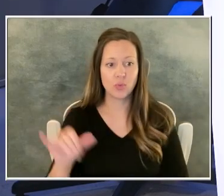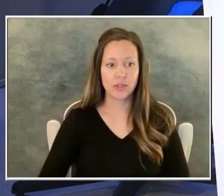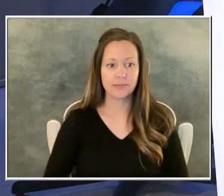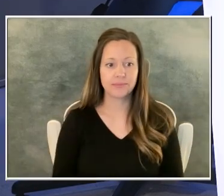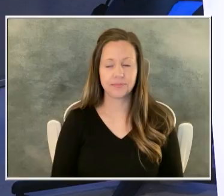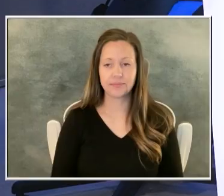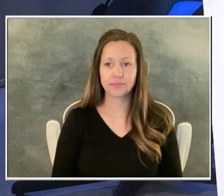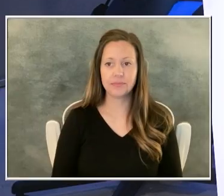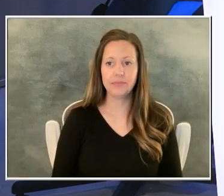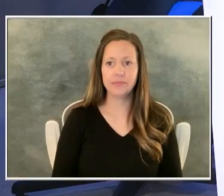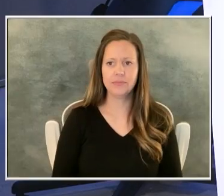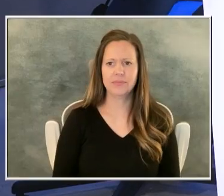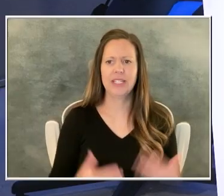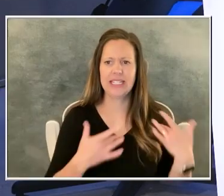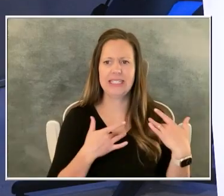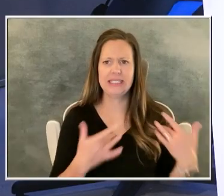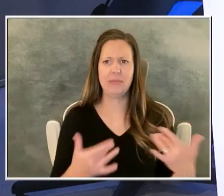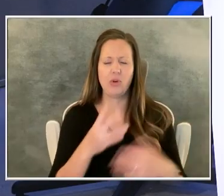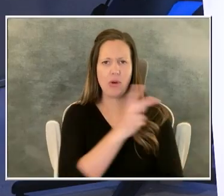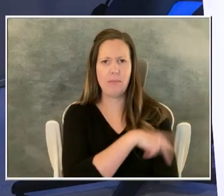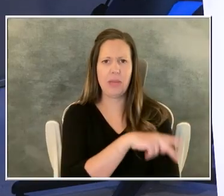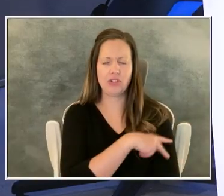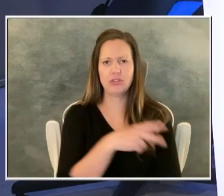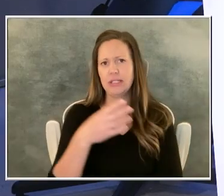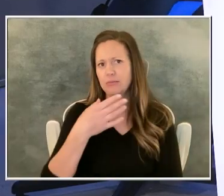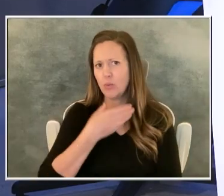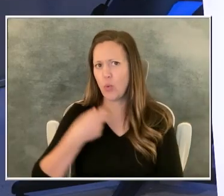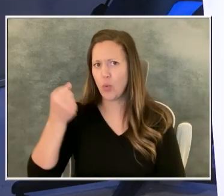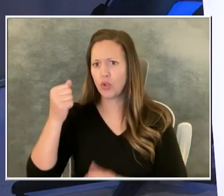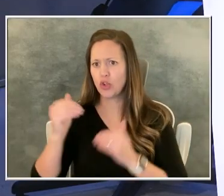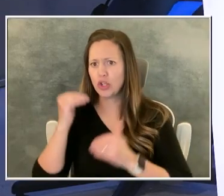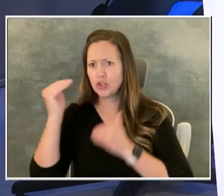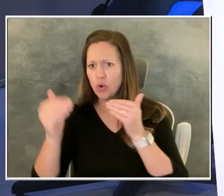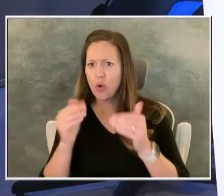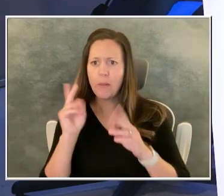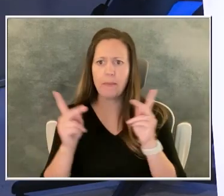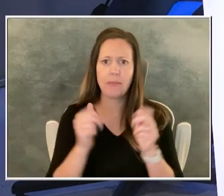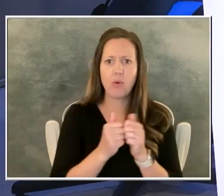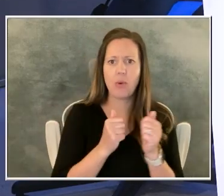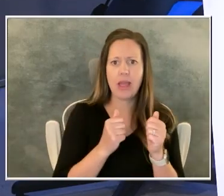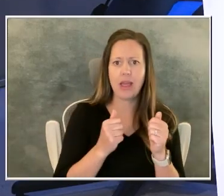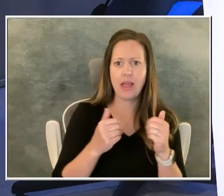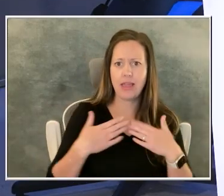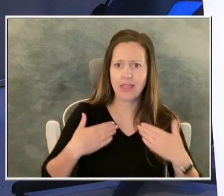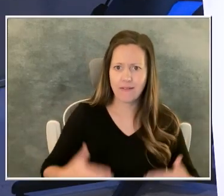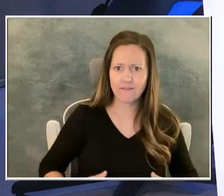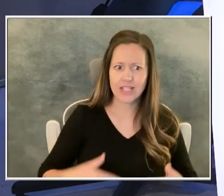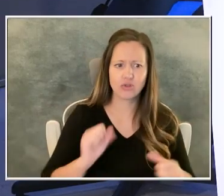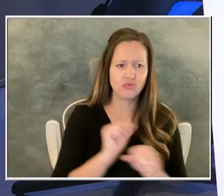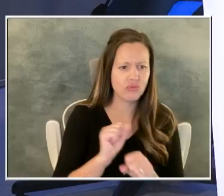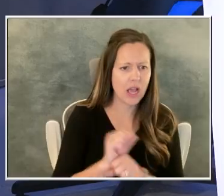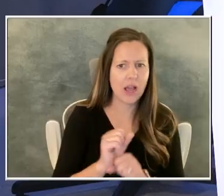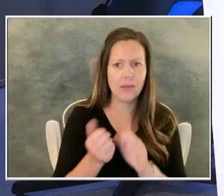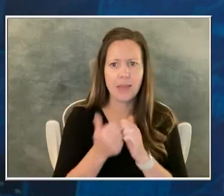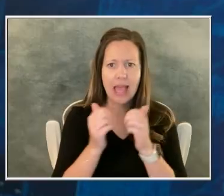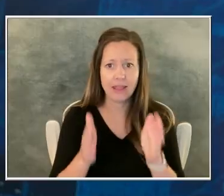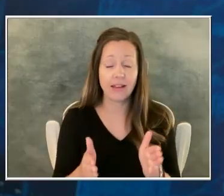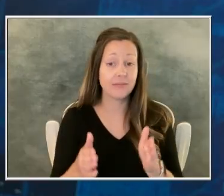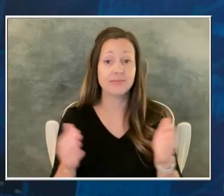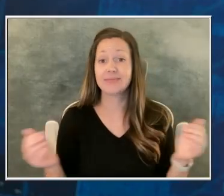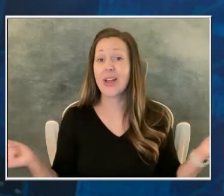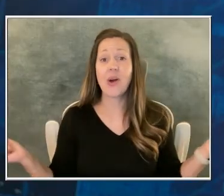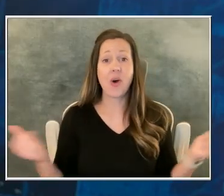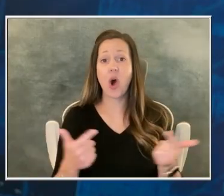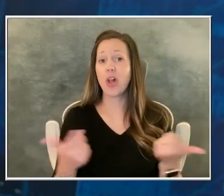patient population? Is it older adults, people with physical jobs, athletes, all of the above? I think I see it all.